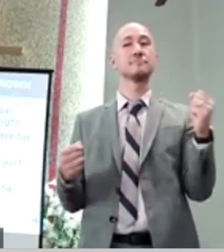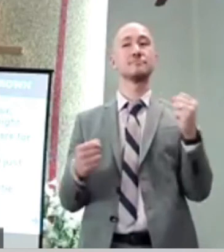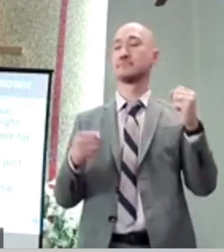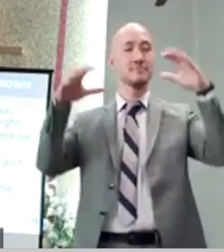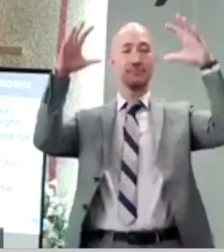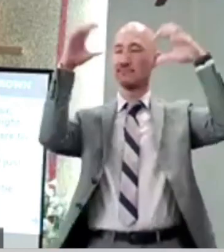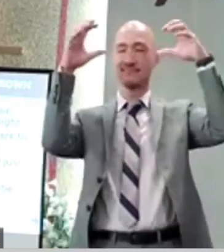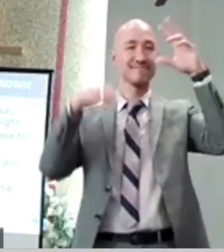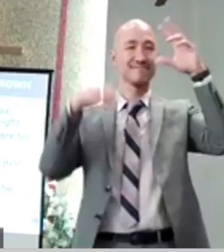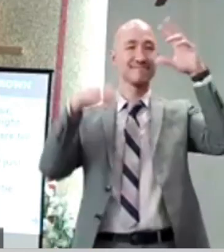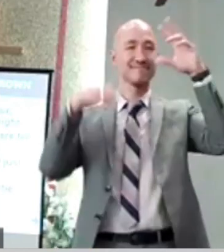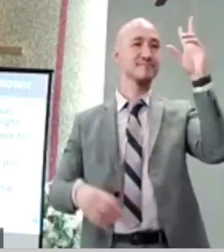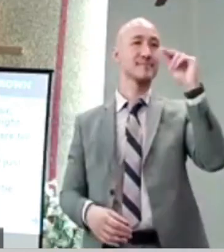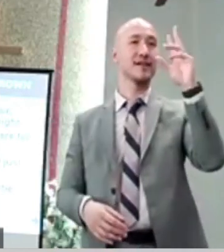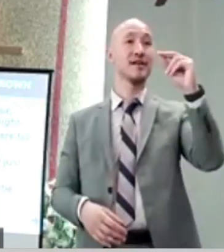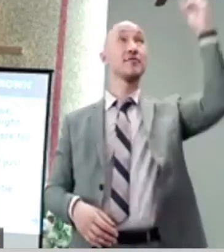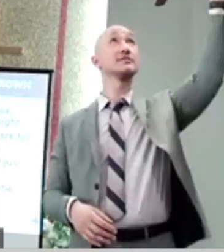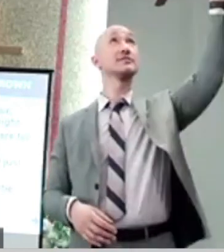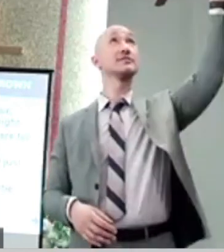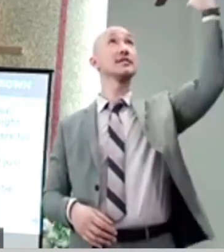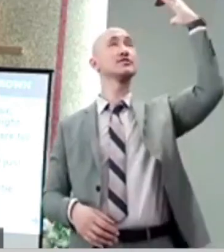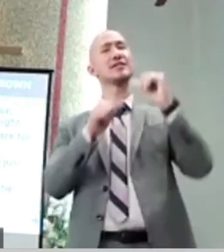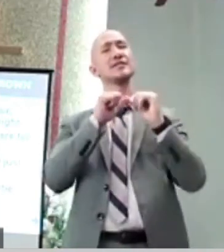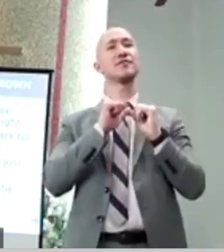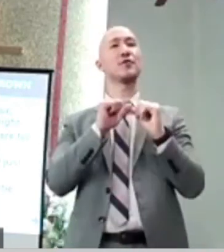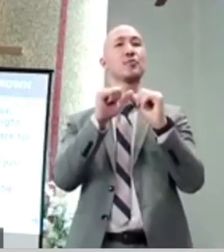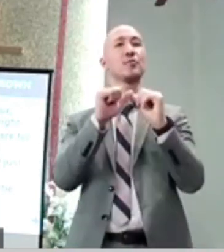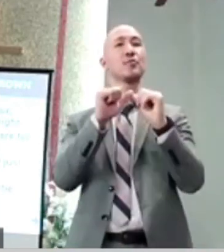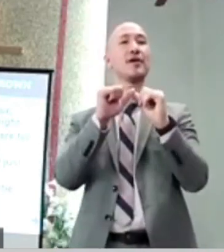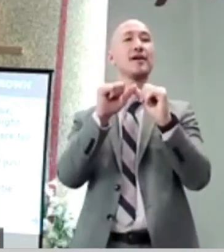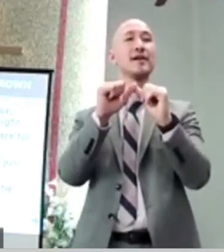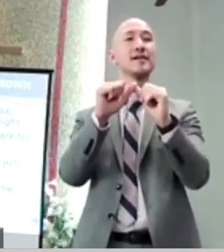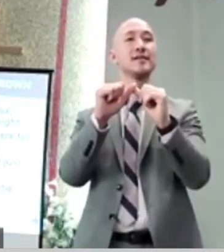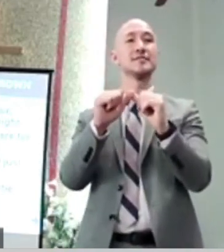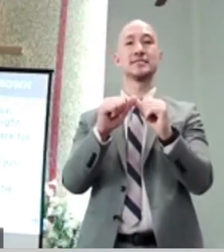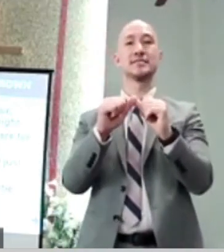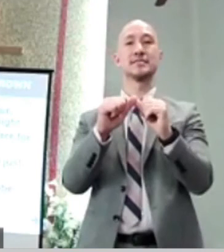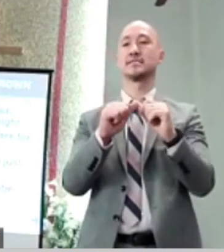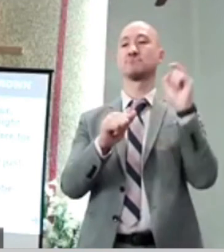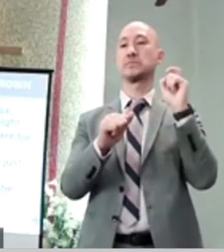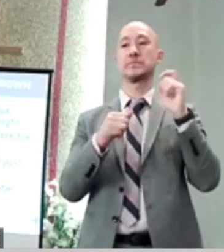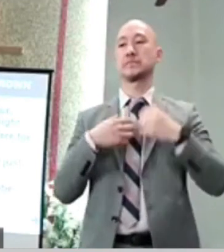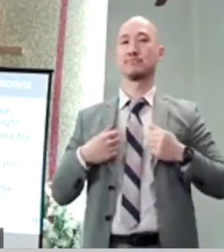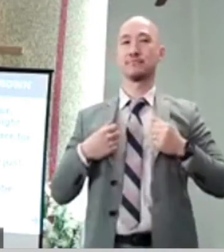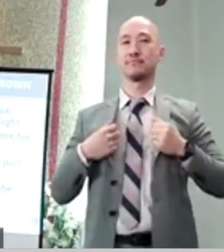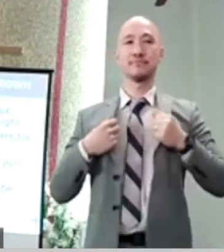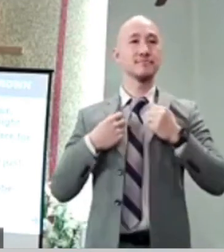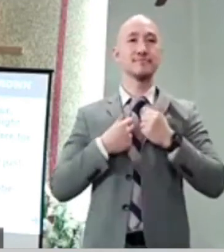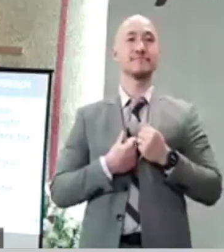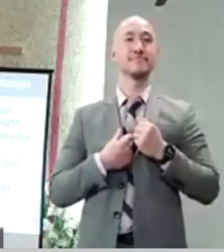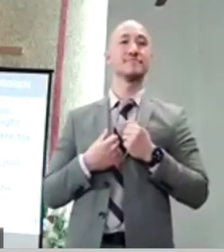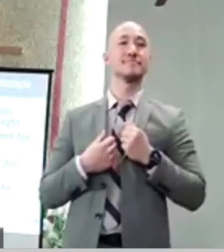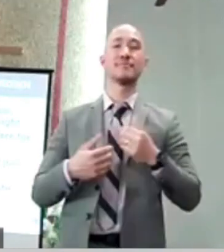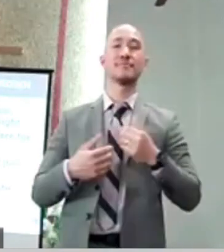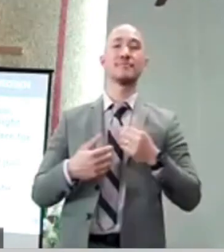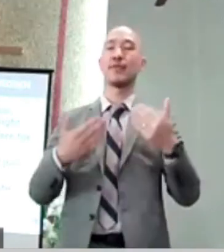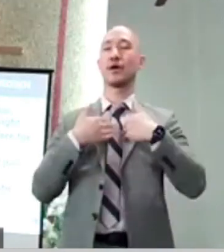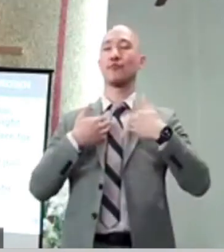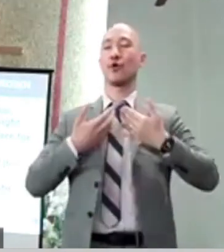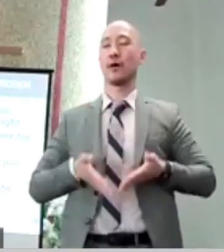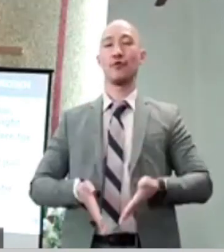No cold and the rain will fall there, for the sun shines ever bright. I'll need no every garments, I'll